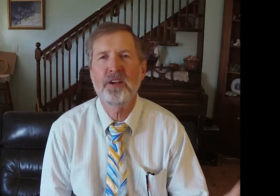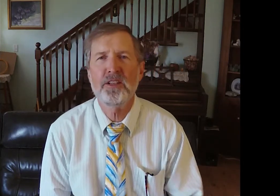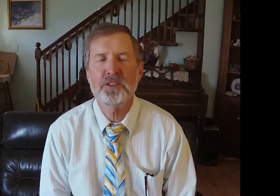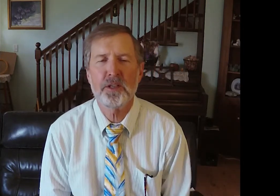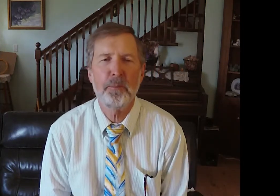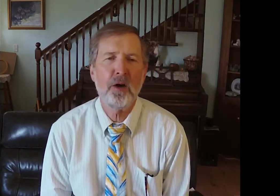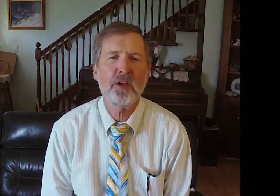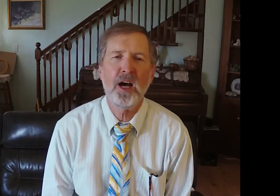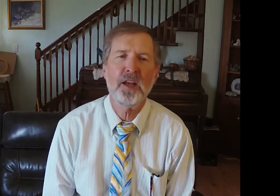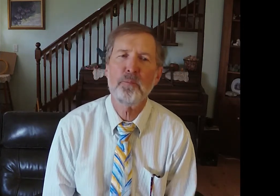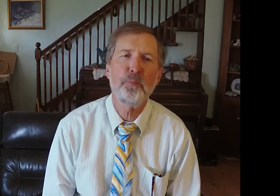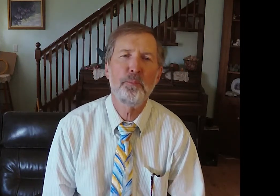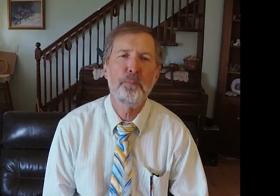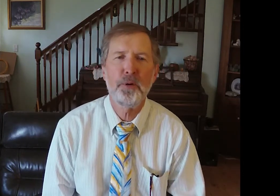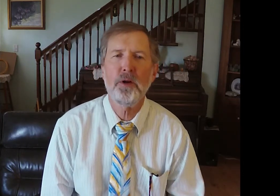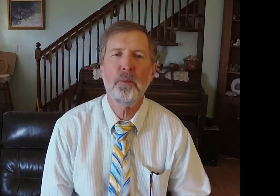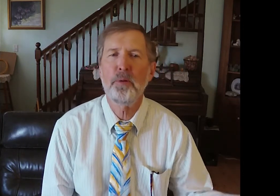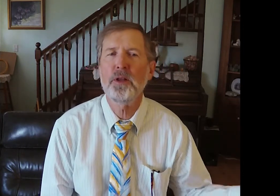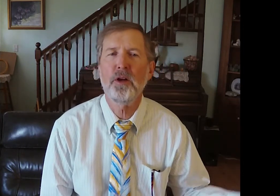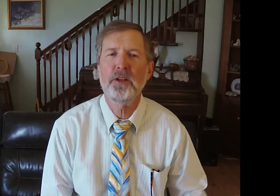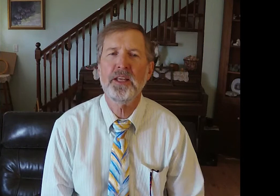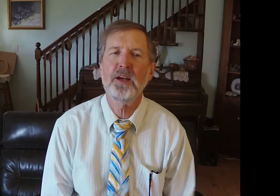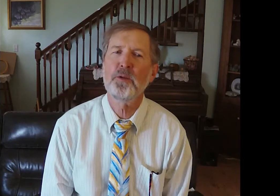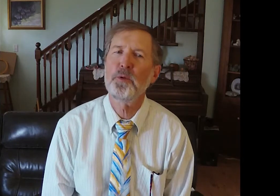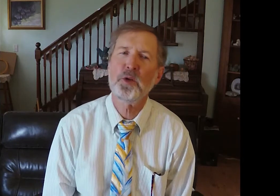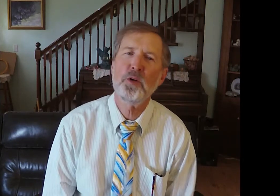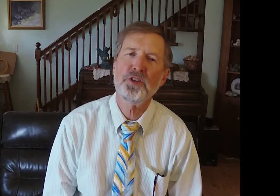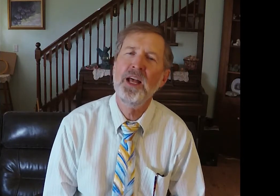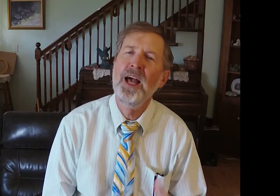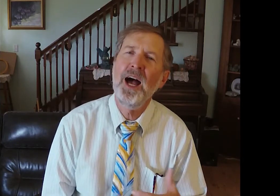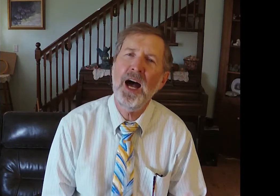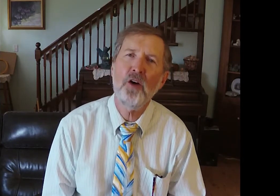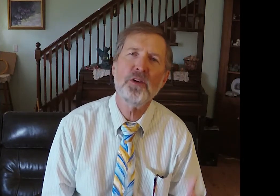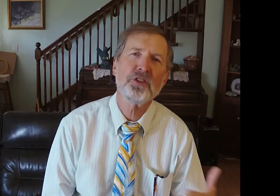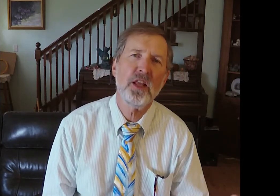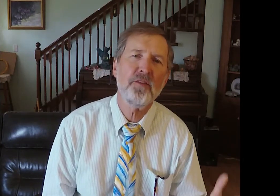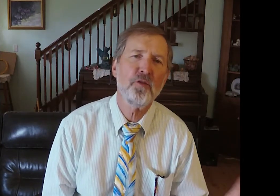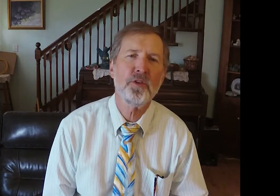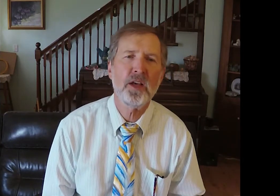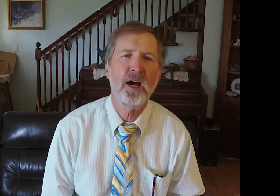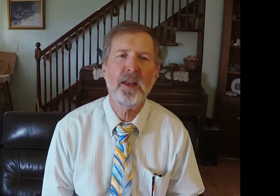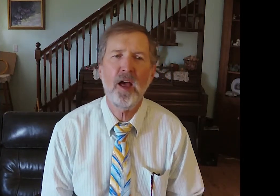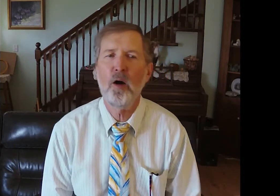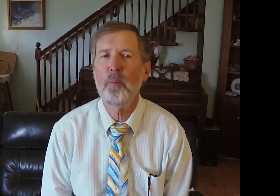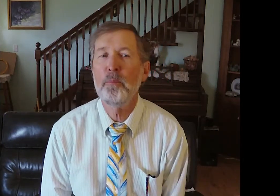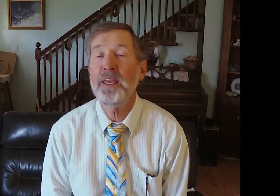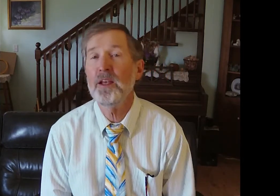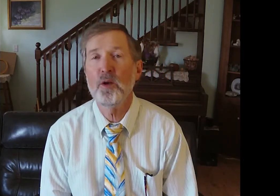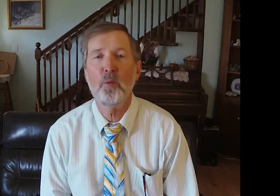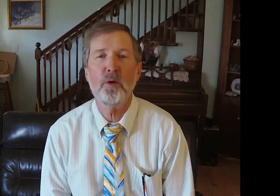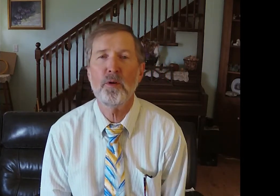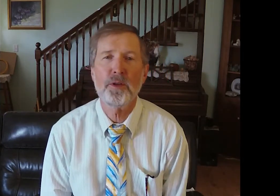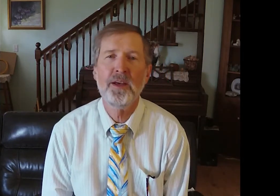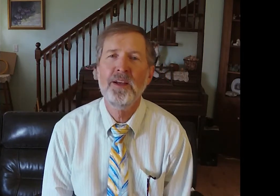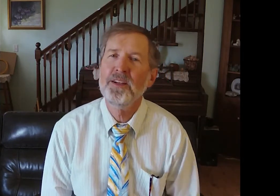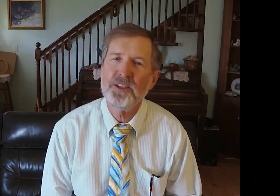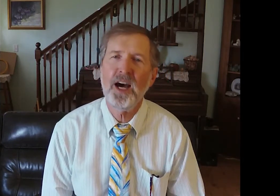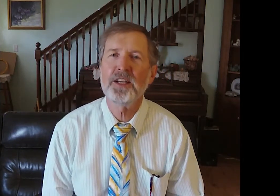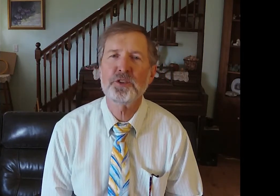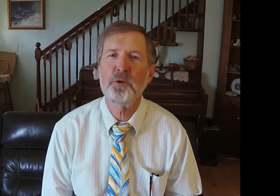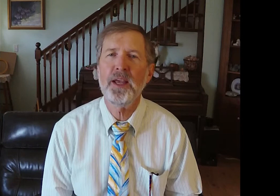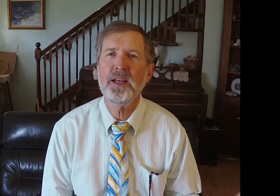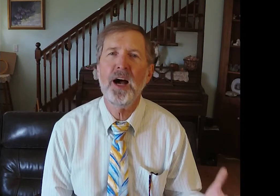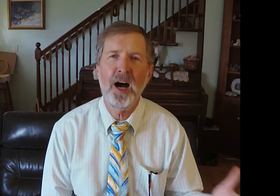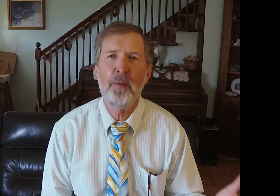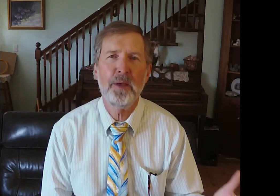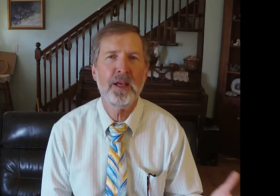about curious about God and pull it all together with the question, how does life with God help me in the world? God